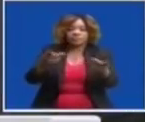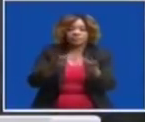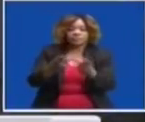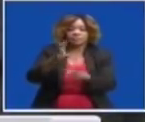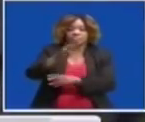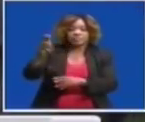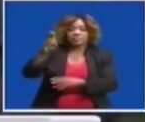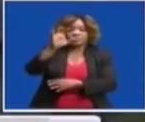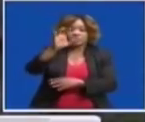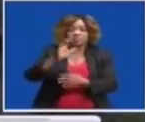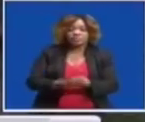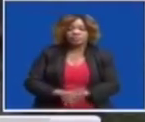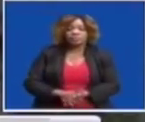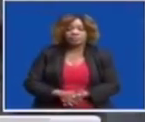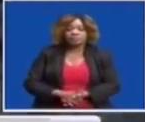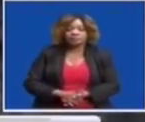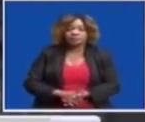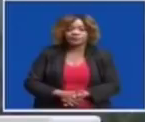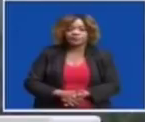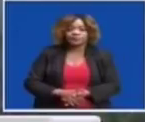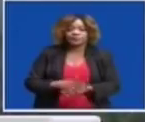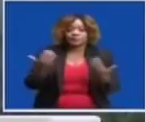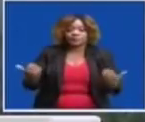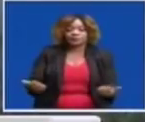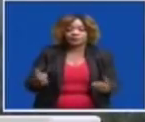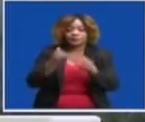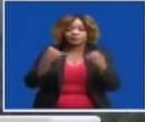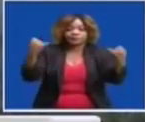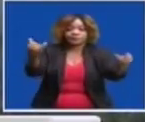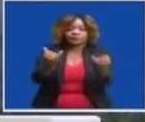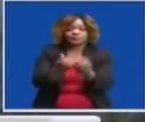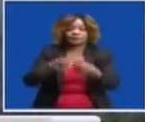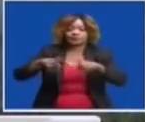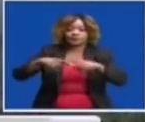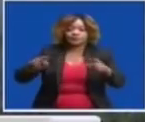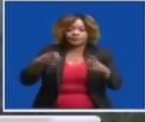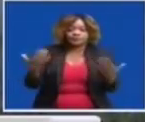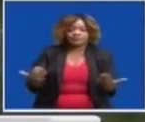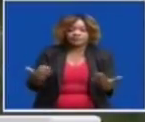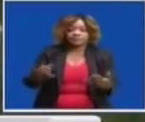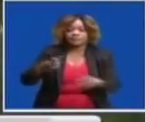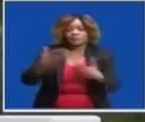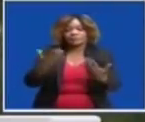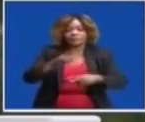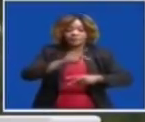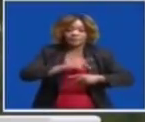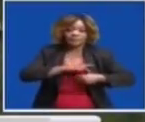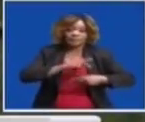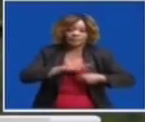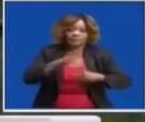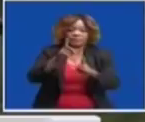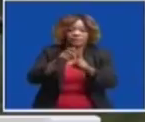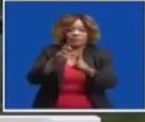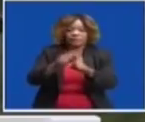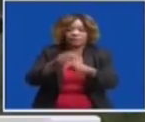Province. Namshakende Farm Institute in Mongo has enhanced production of different varieties of seed rice. So basically here we